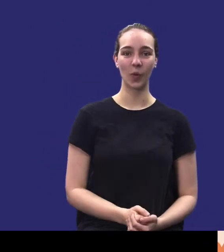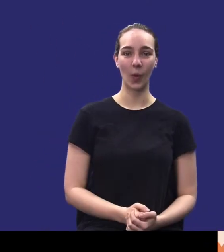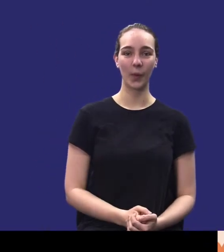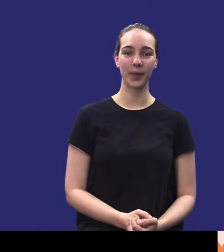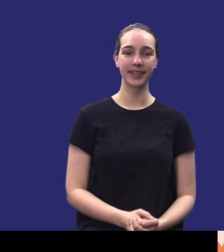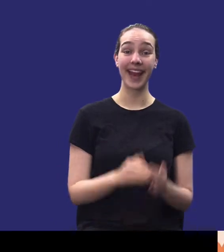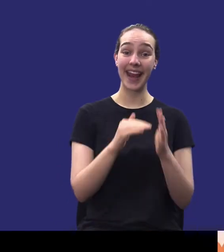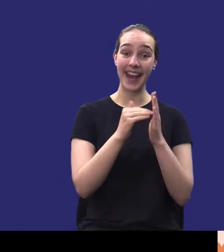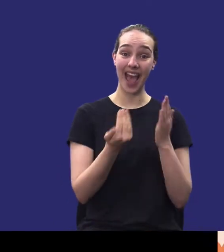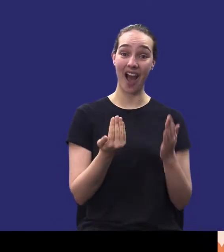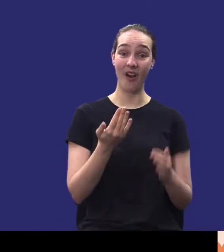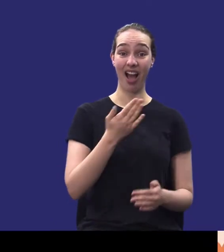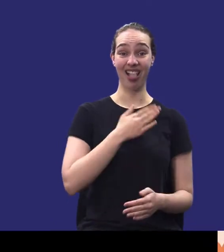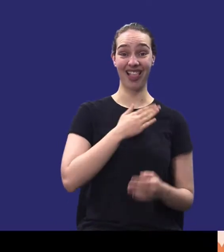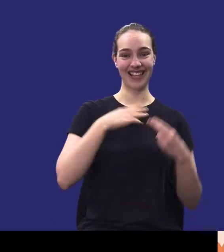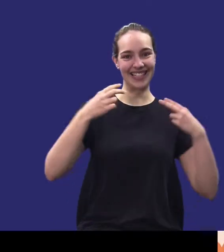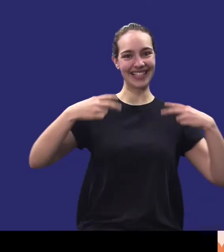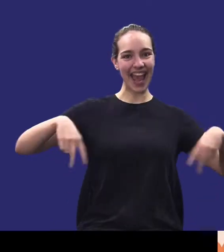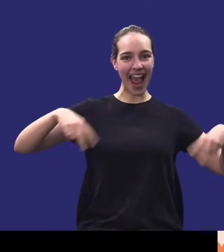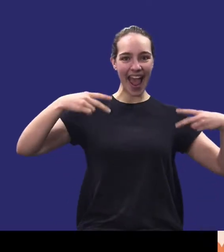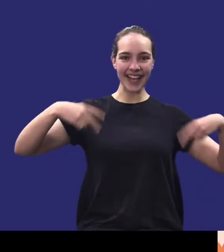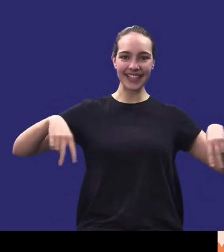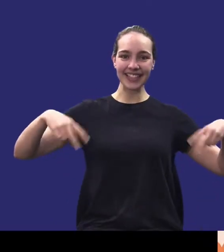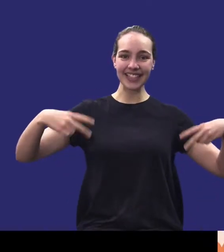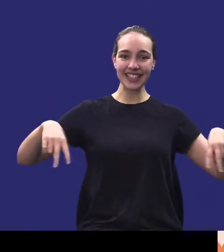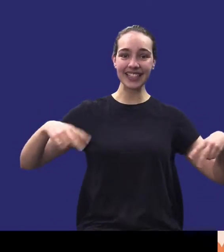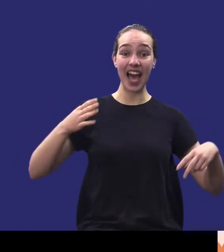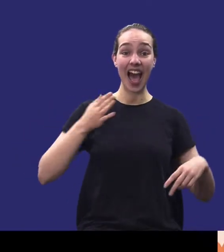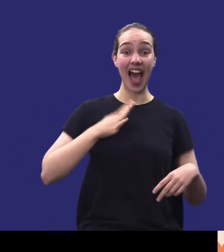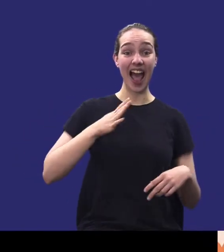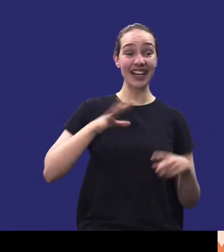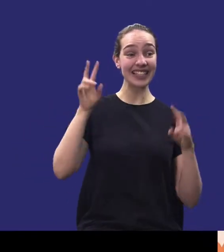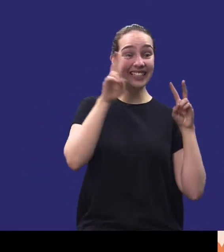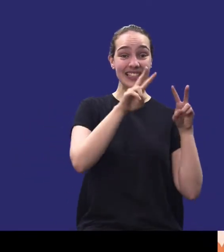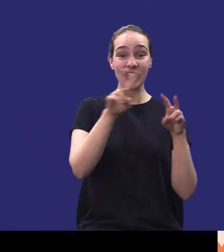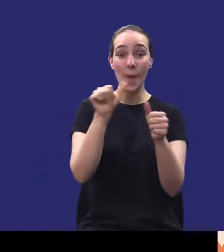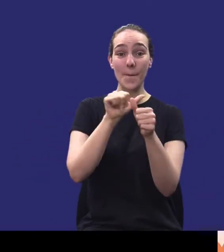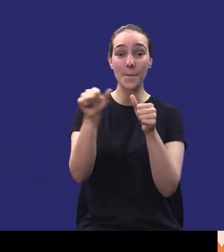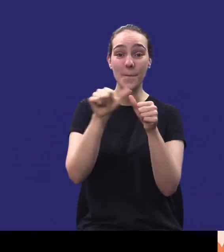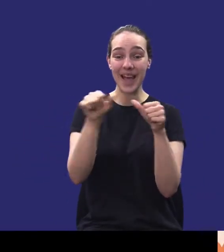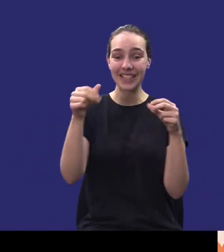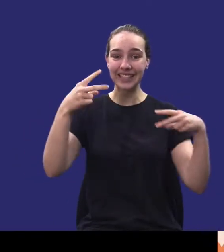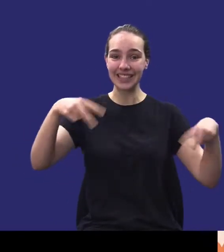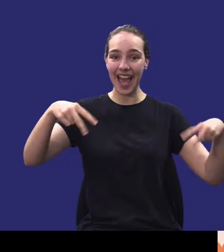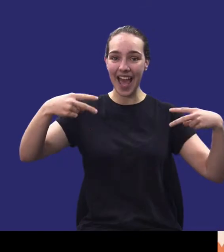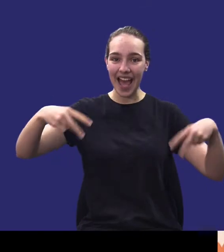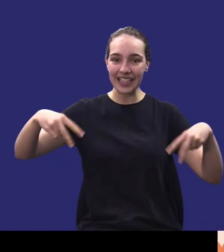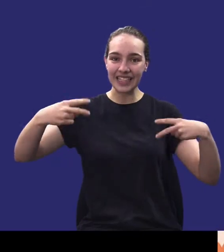Now, I like to dance. And I need to see some of your best dance moves at home.